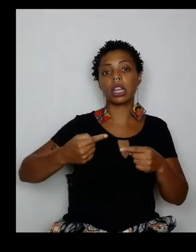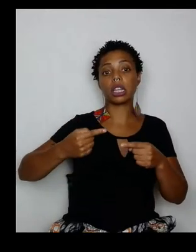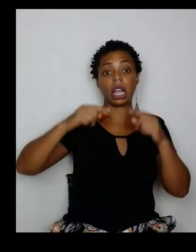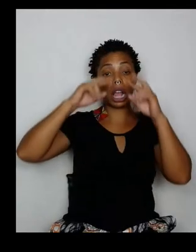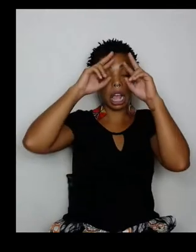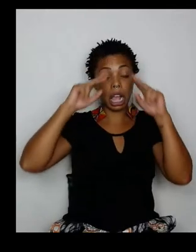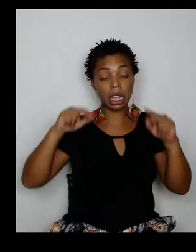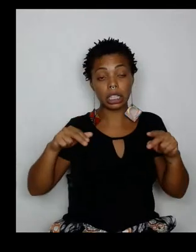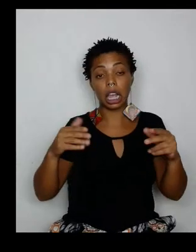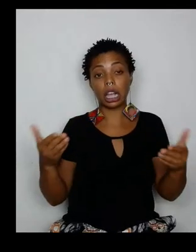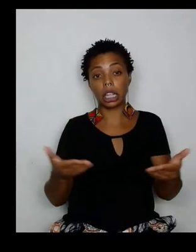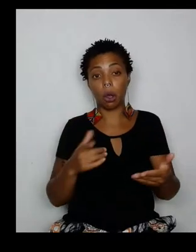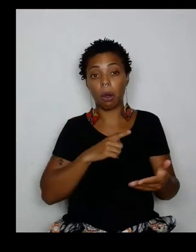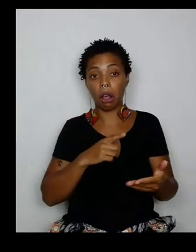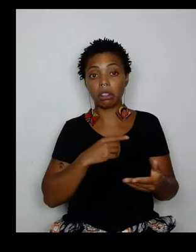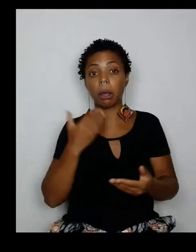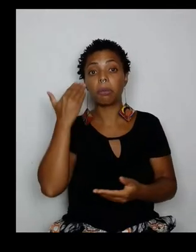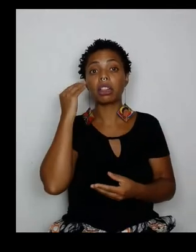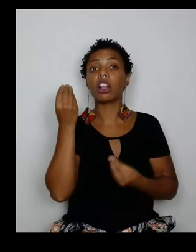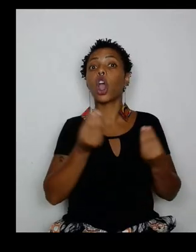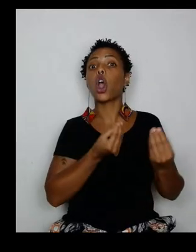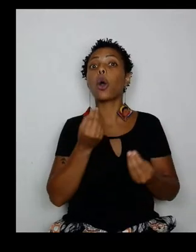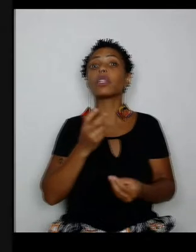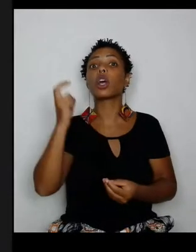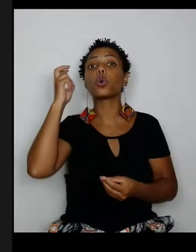don't know how are you going to manage that